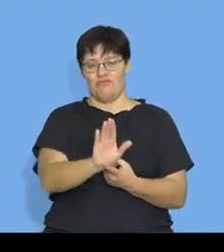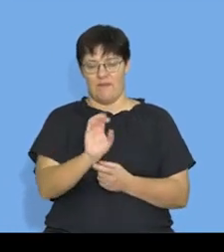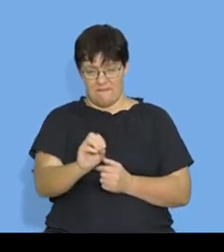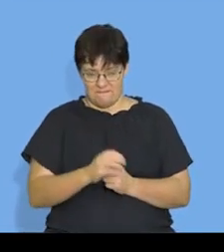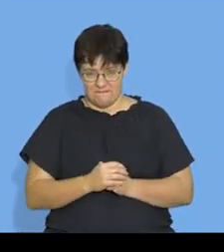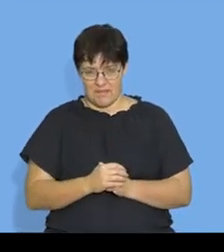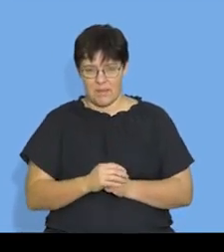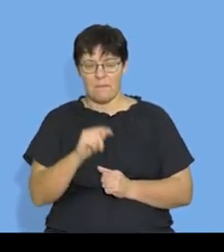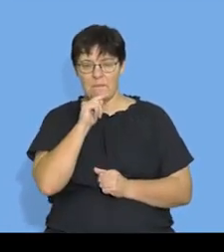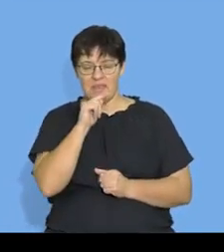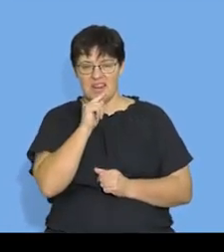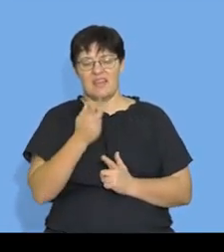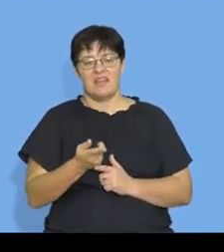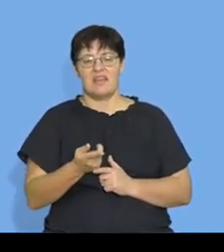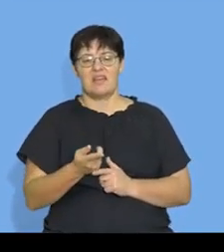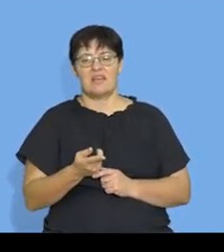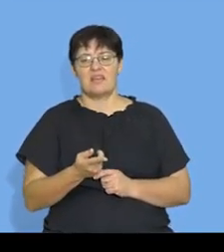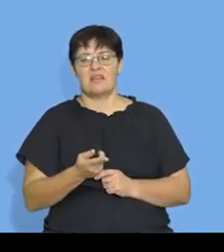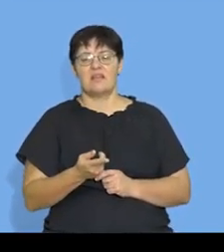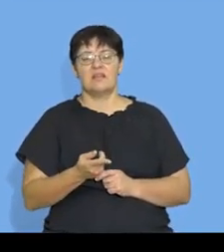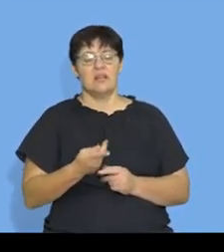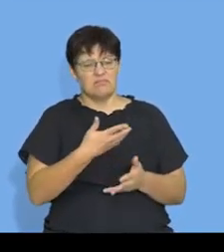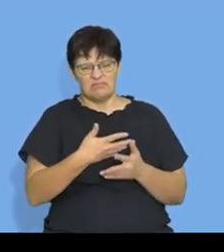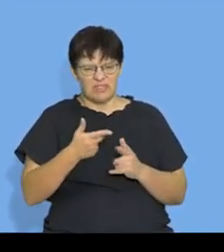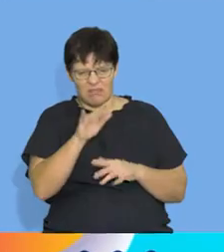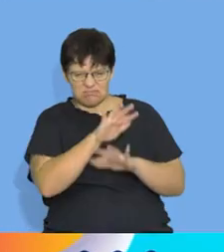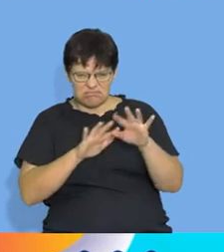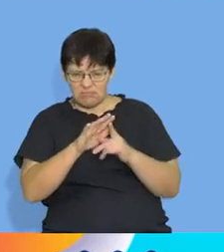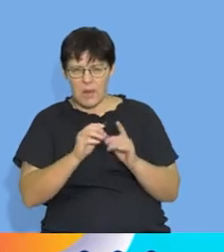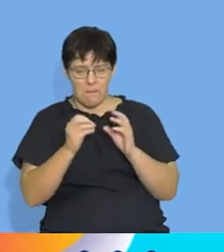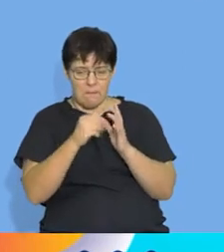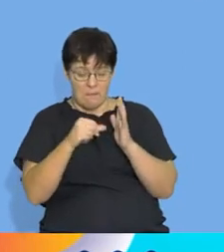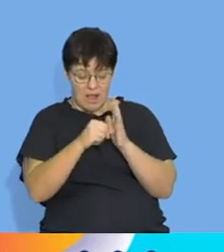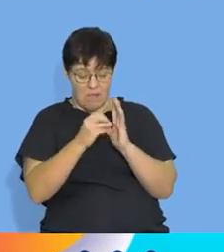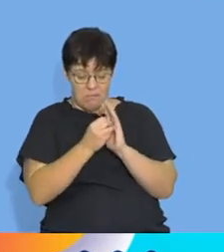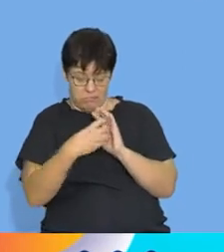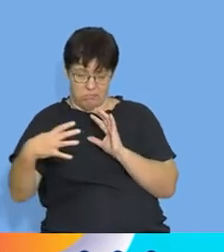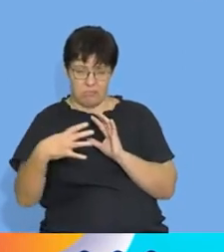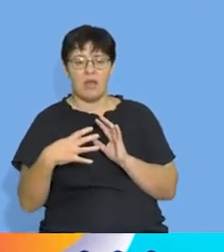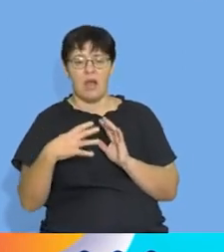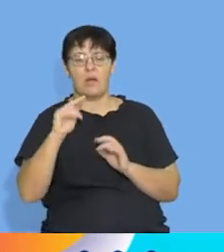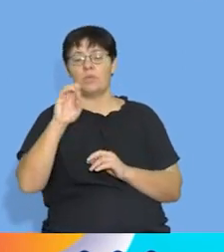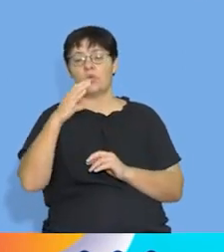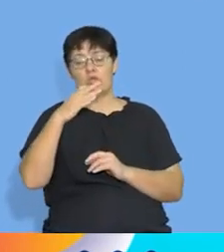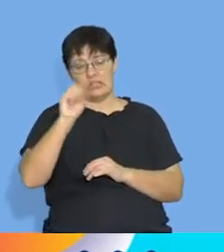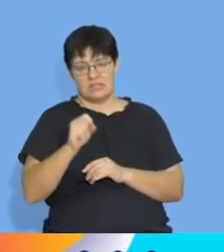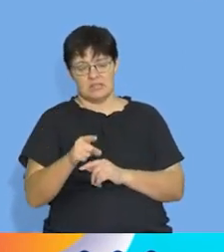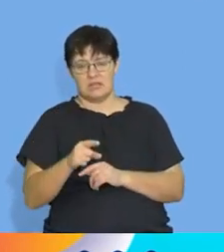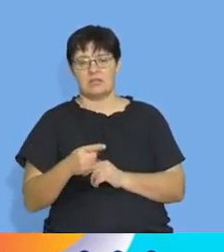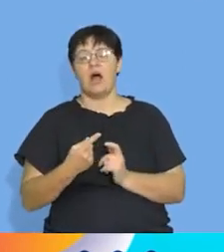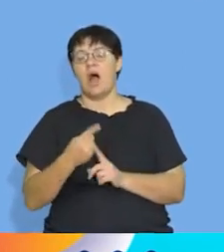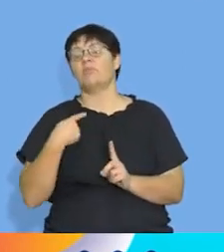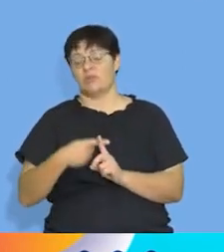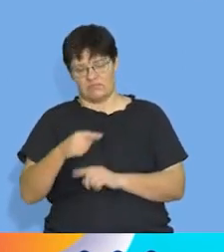a show. And this is a secretion of mucus that is released as the plug is released. And that show is often